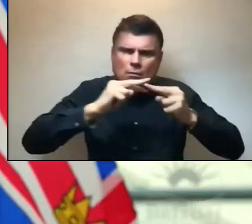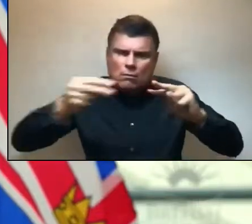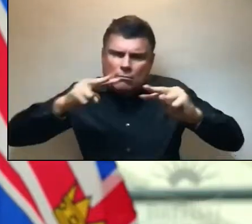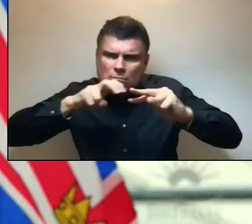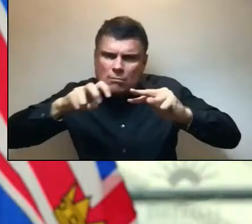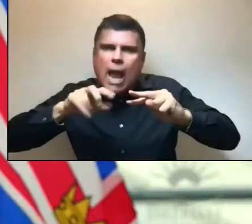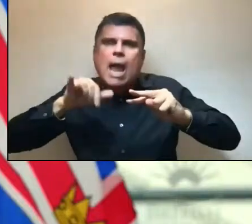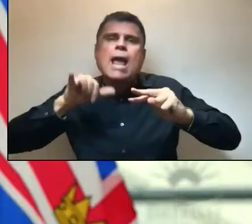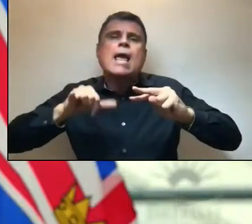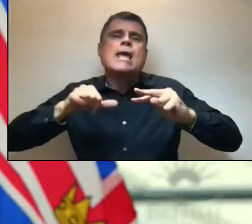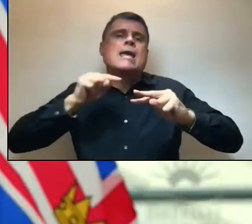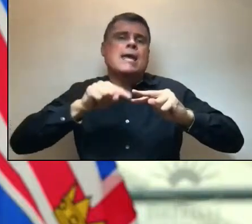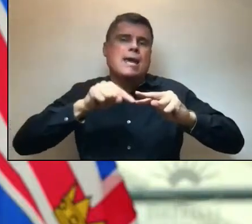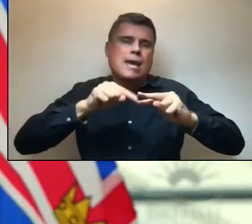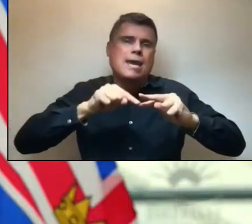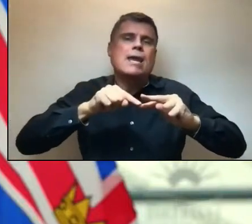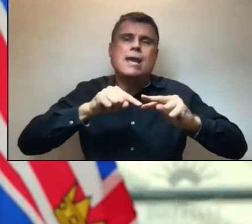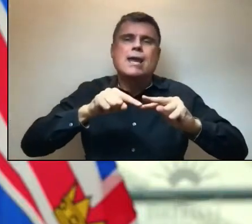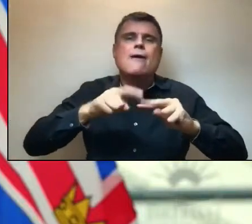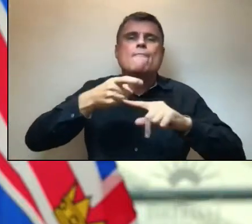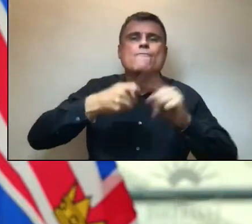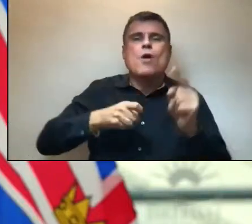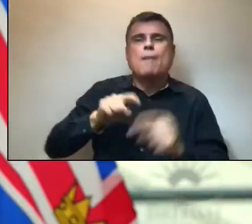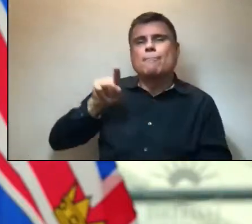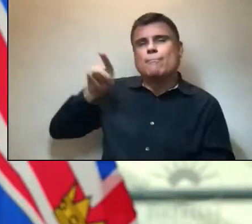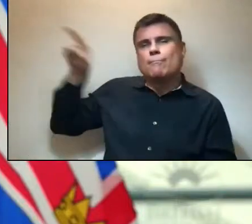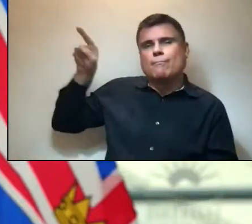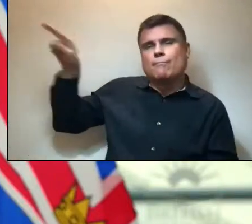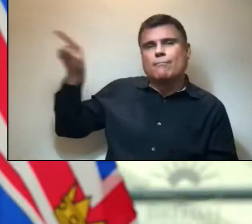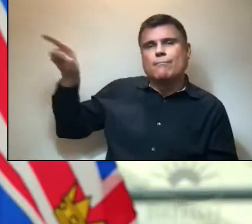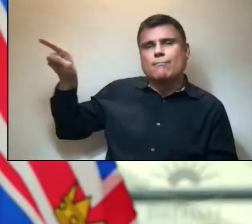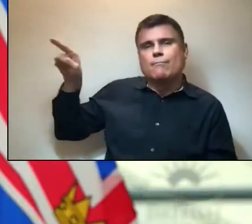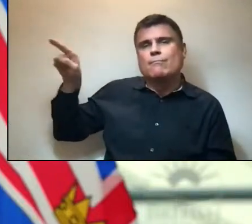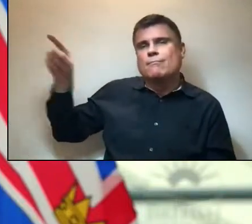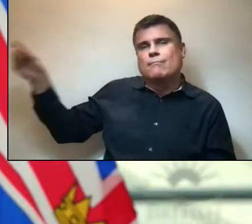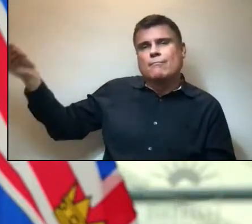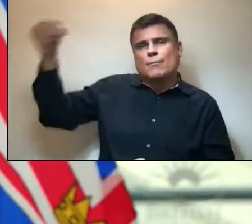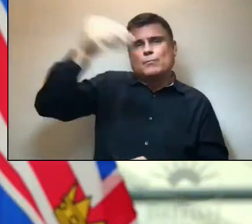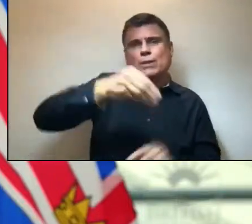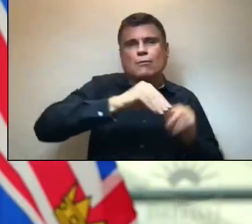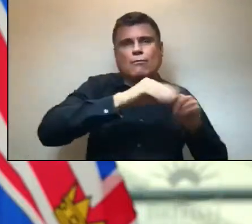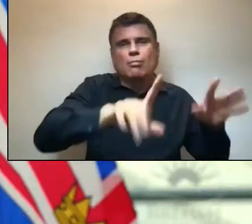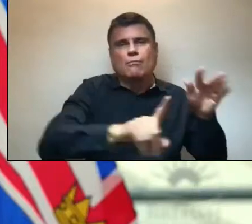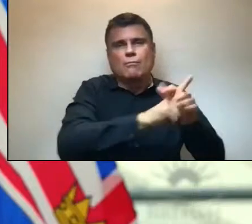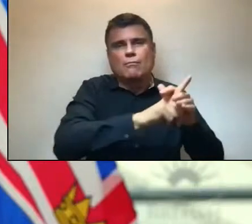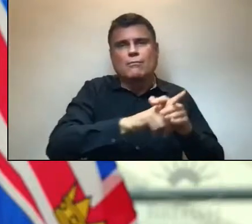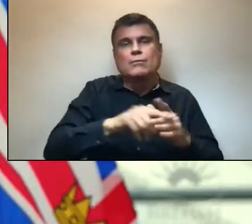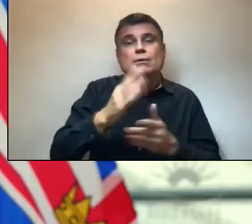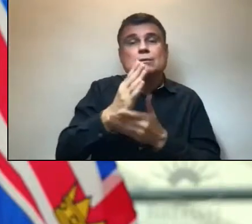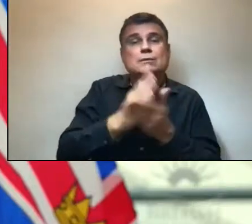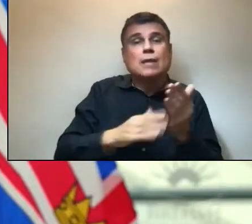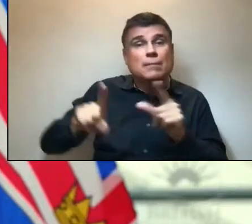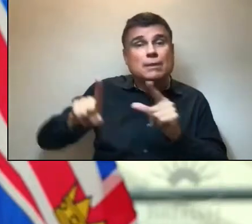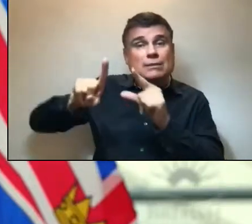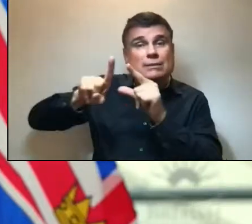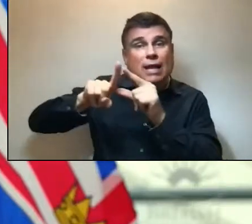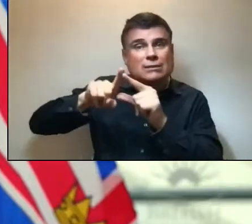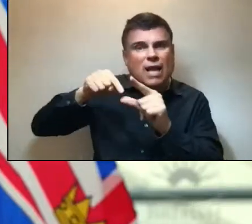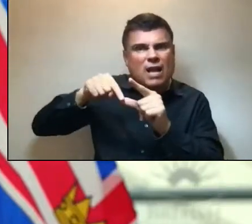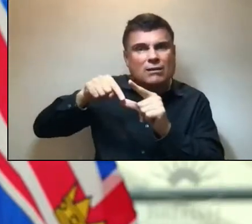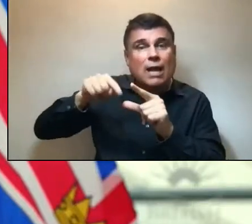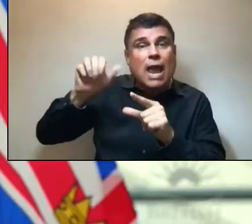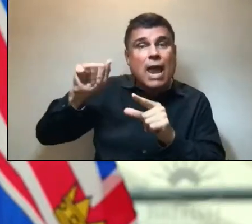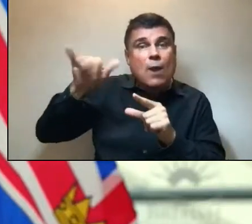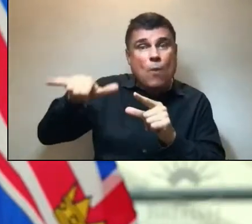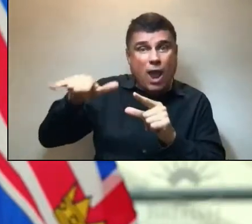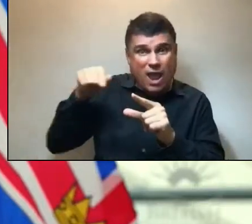there were a number of the cases are Delta, the AY variants that we're seeing circulate in around